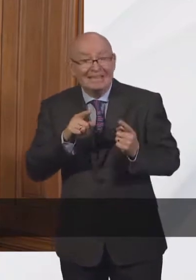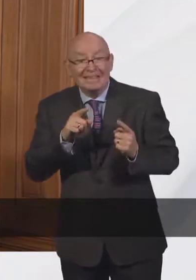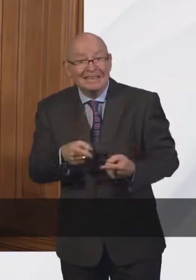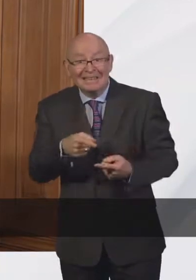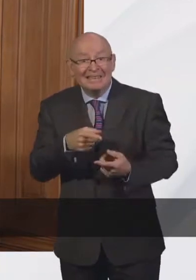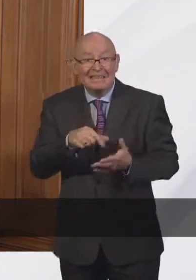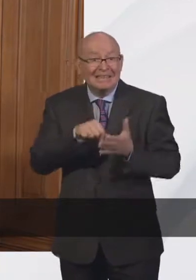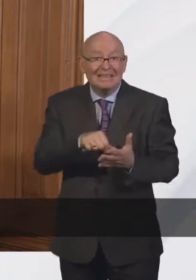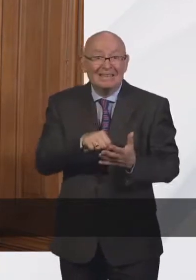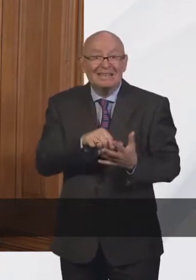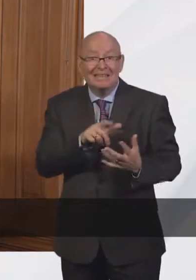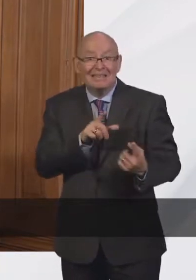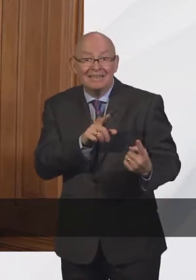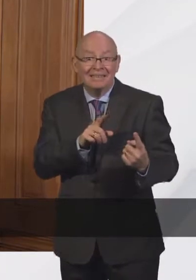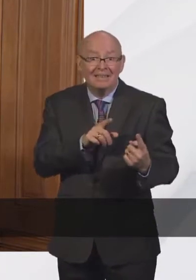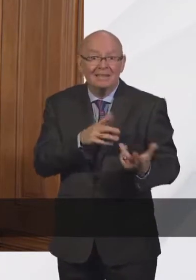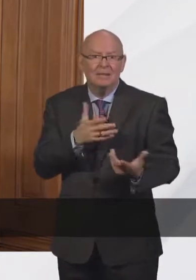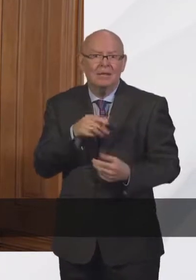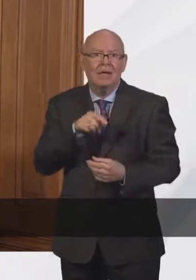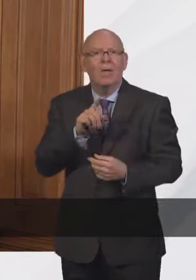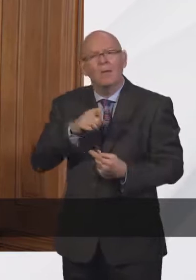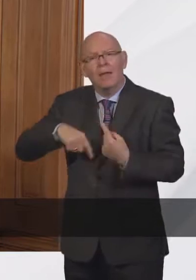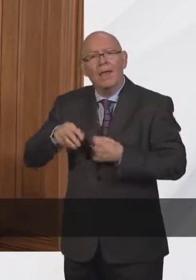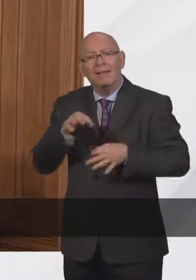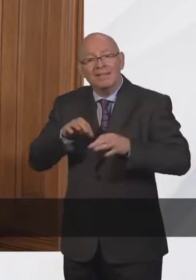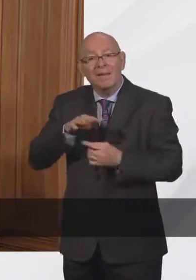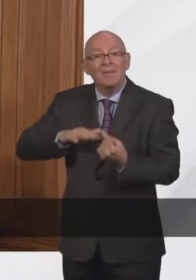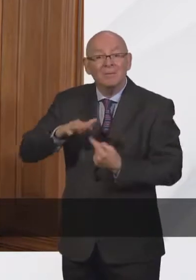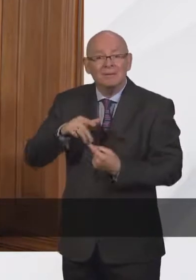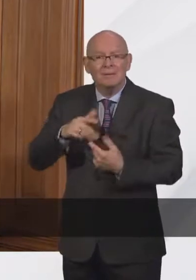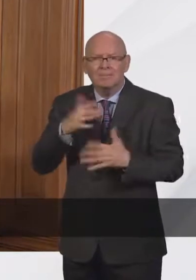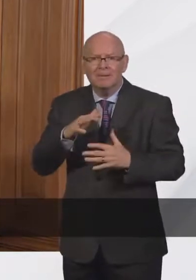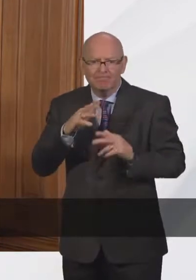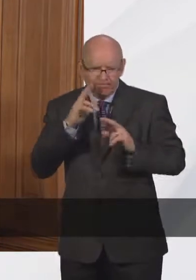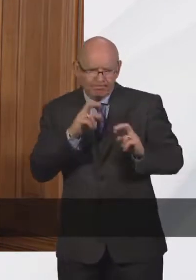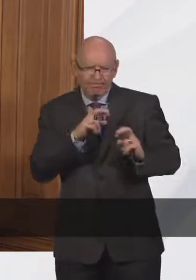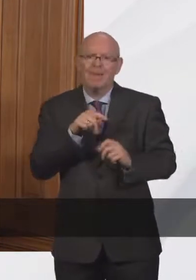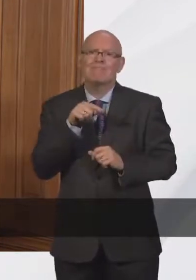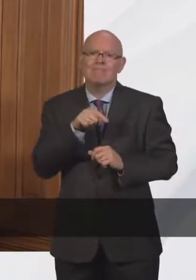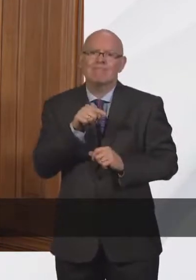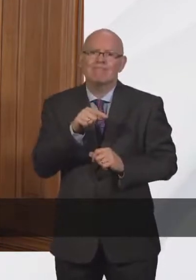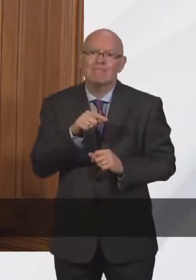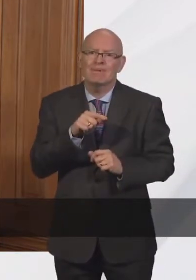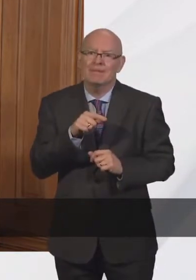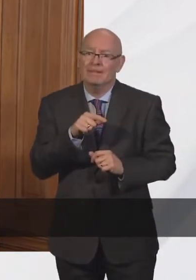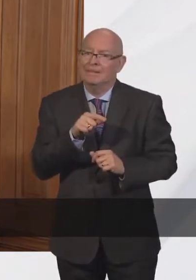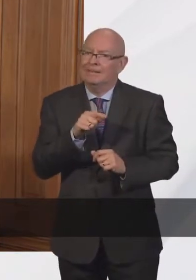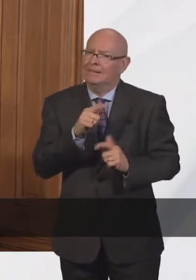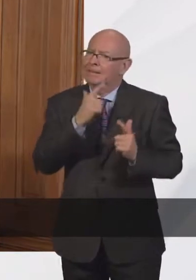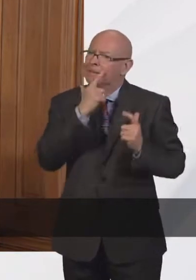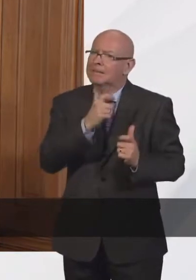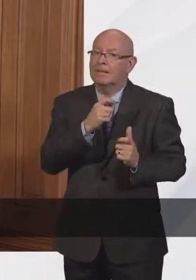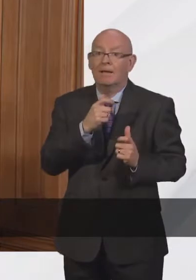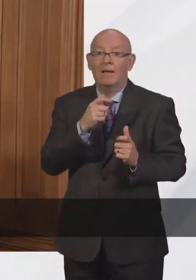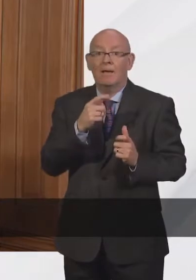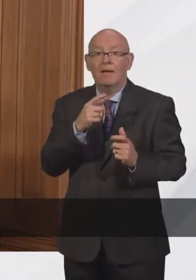they apply them as best, properly, it is possible to reduce the risk in a very structured way down to